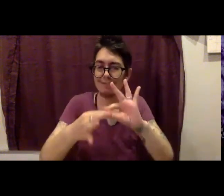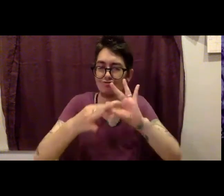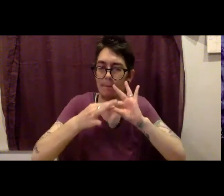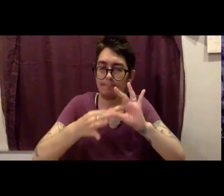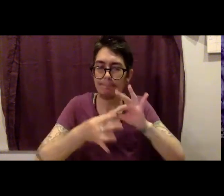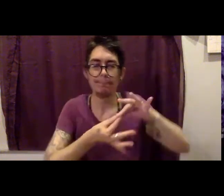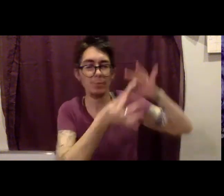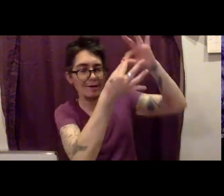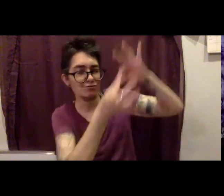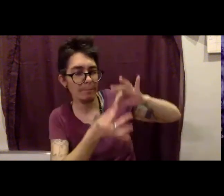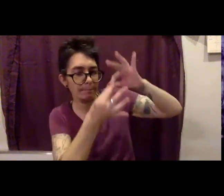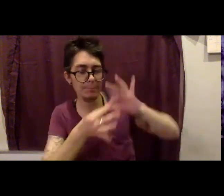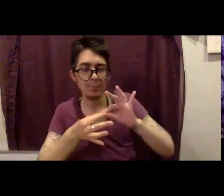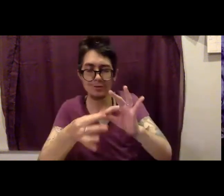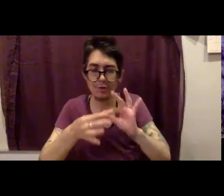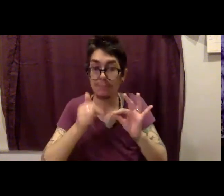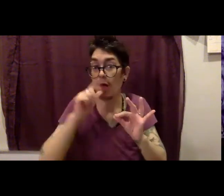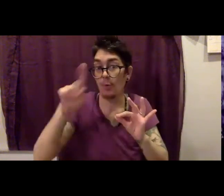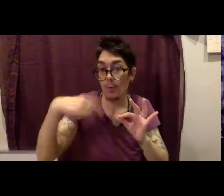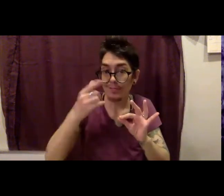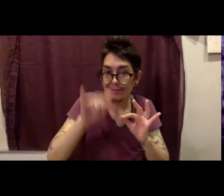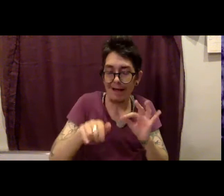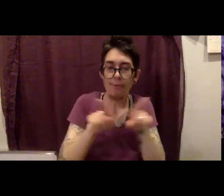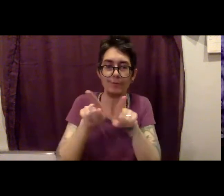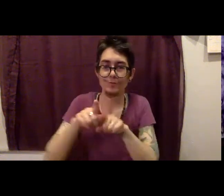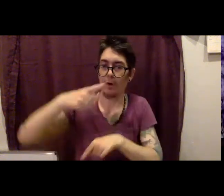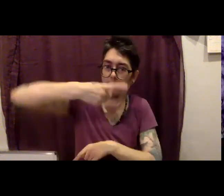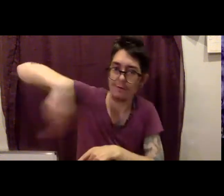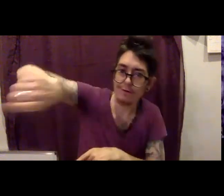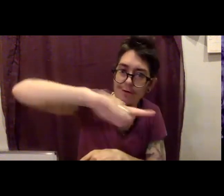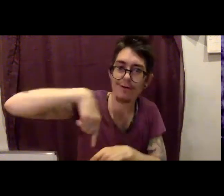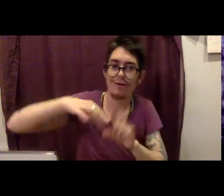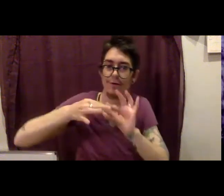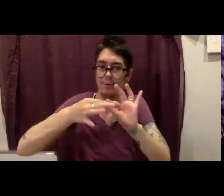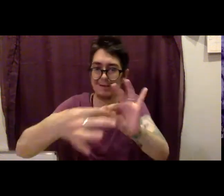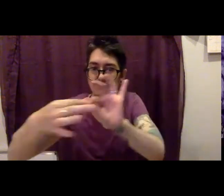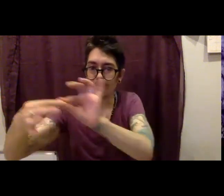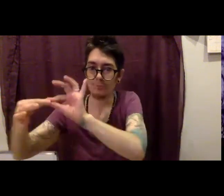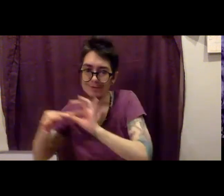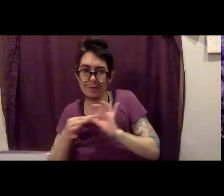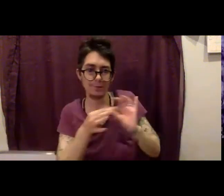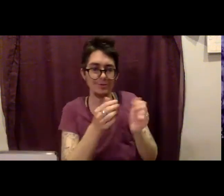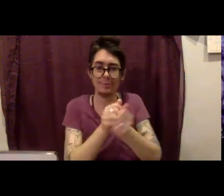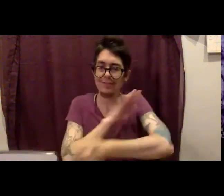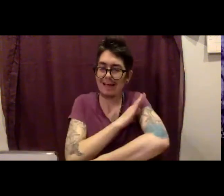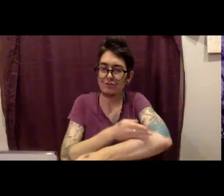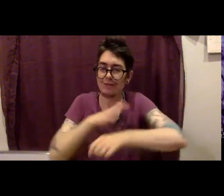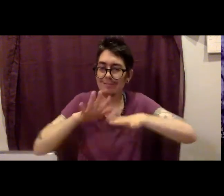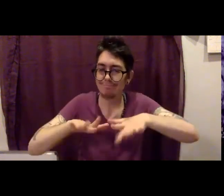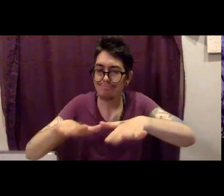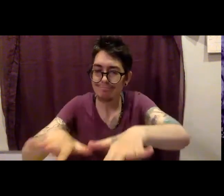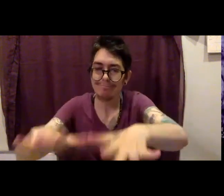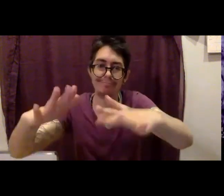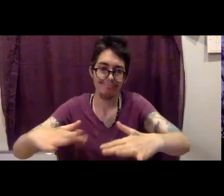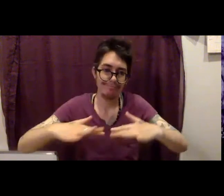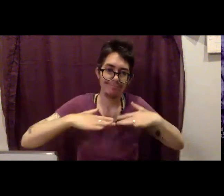we're working with here, a relationship with the divine. And so, and also, you know, we are all related,